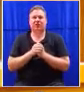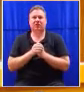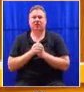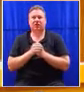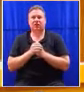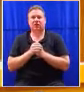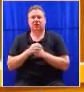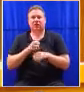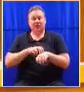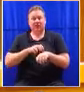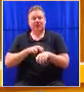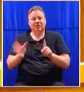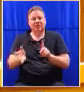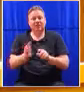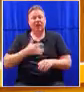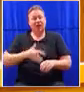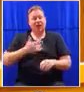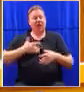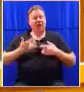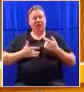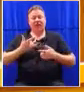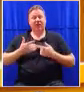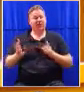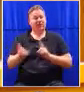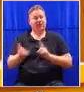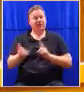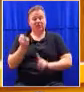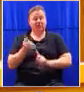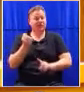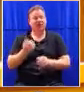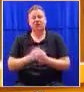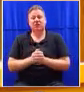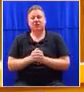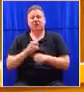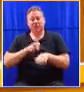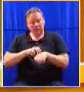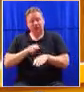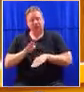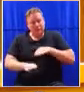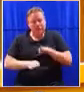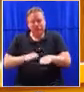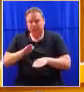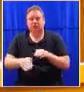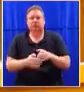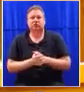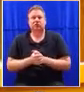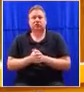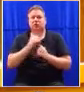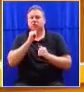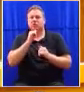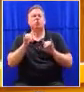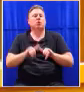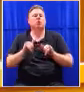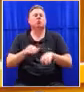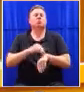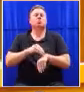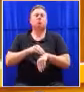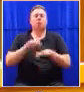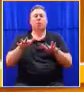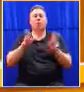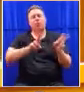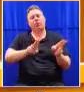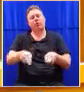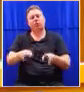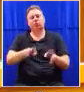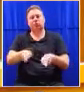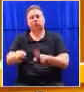urgent steps must be taken to arrest the freefall. These steps need not wait for more lives to be lost. They